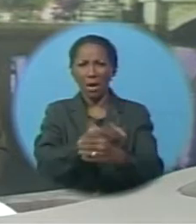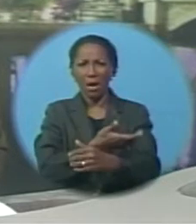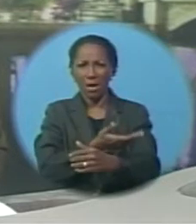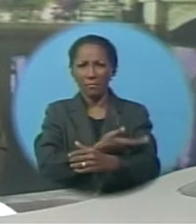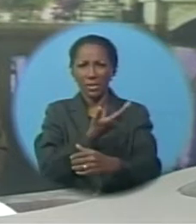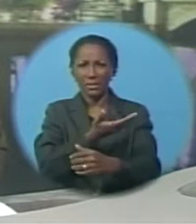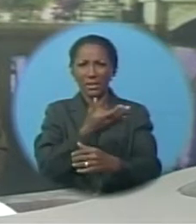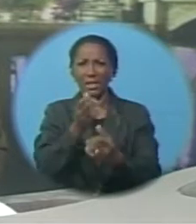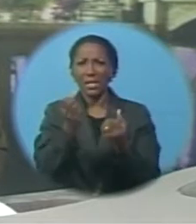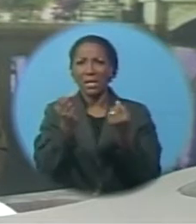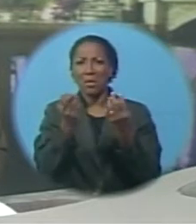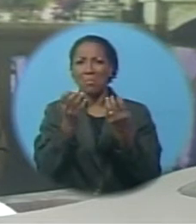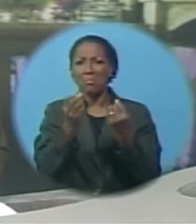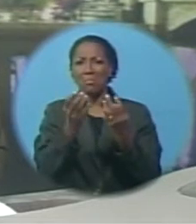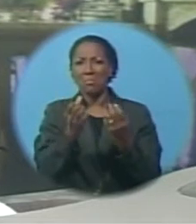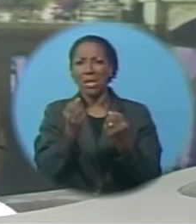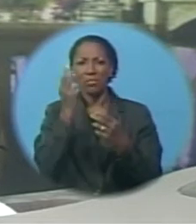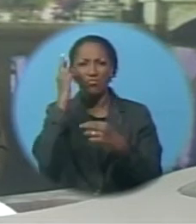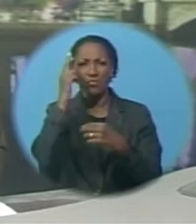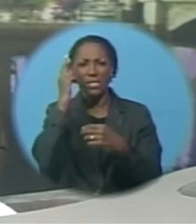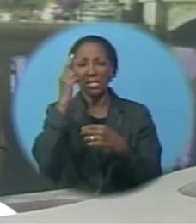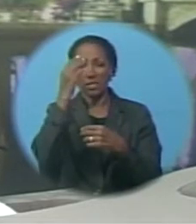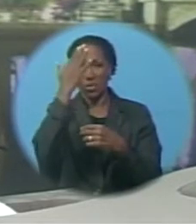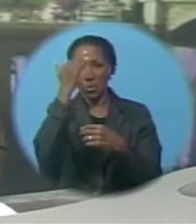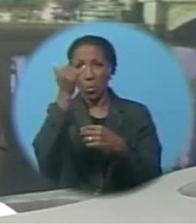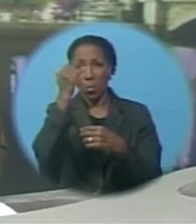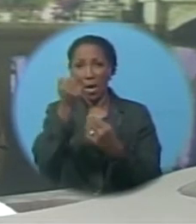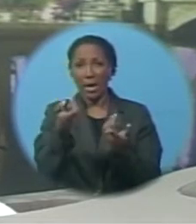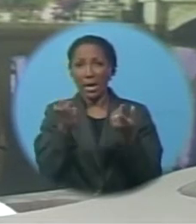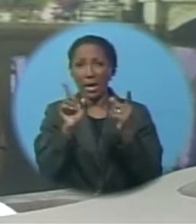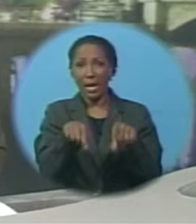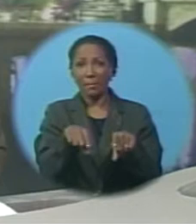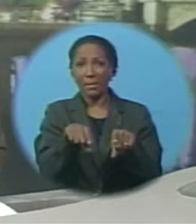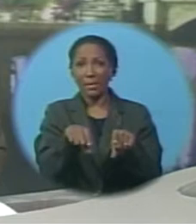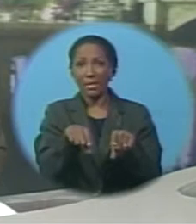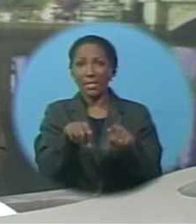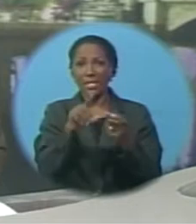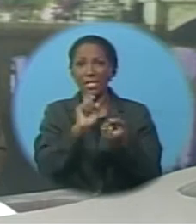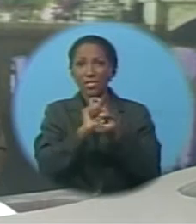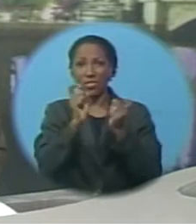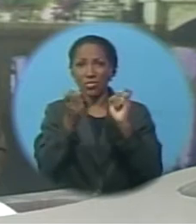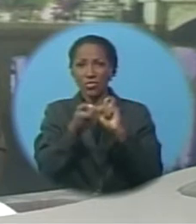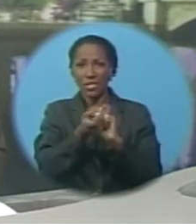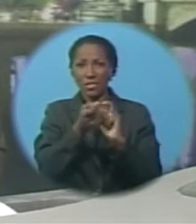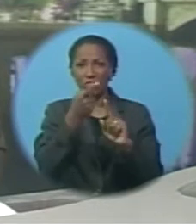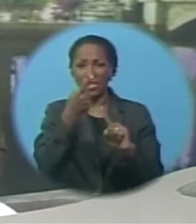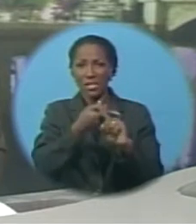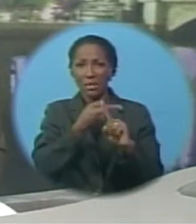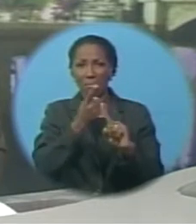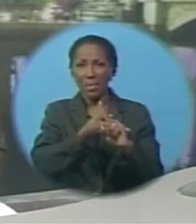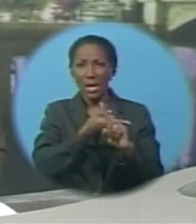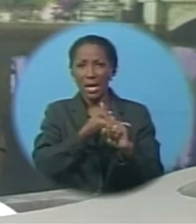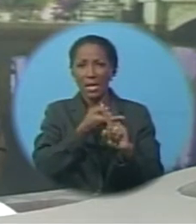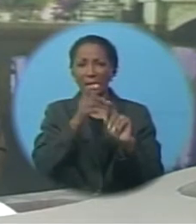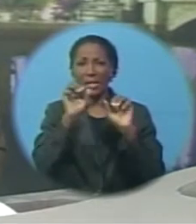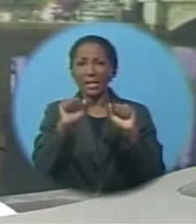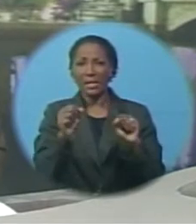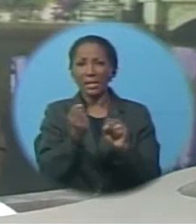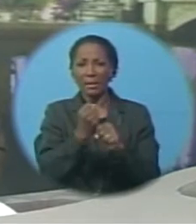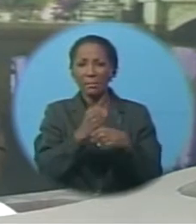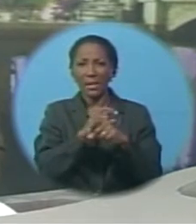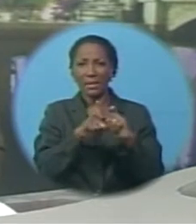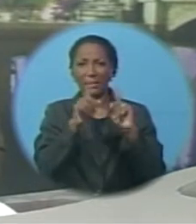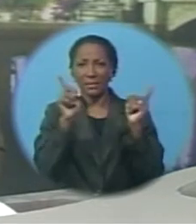there are several theories behind the fall-off, many agree that a change in the month assigned for harvesting could make a difference.